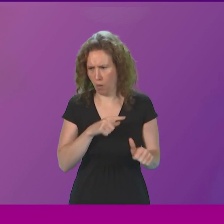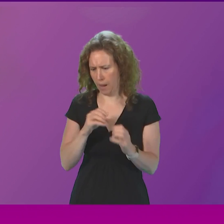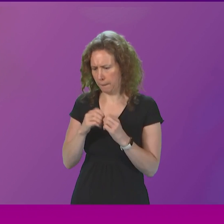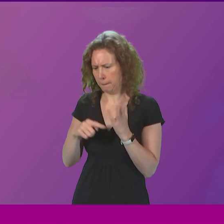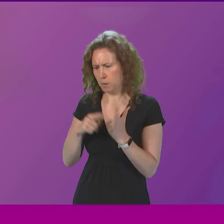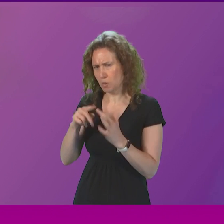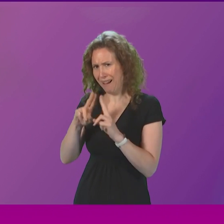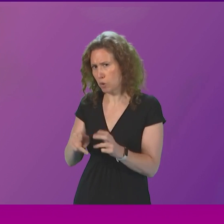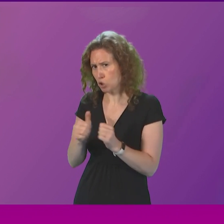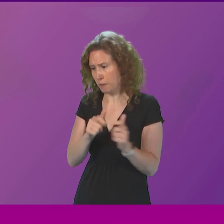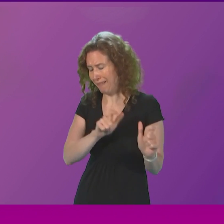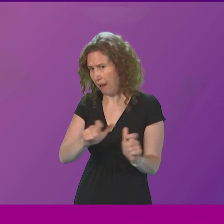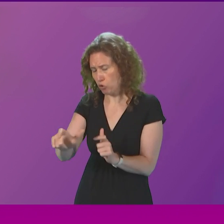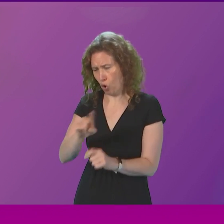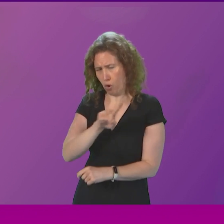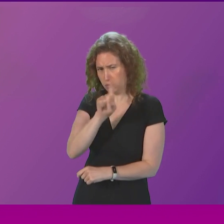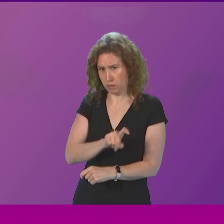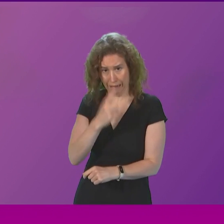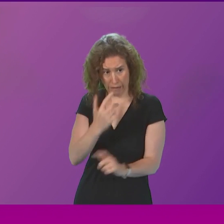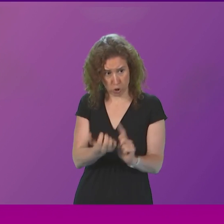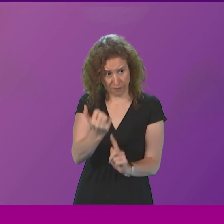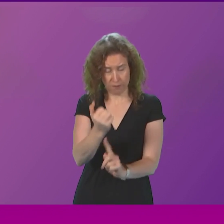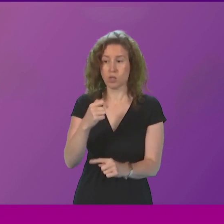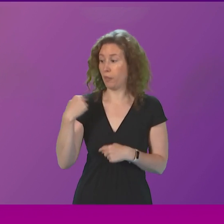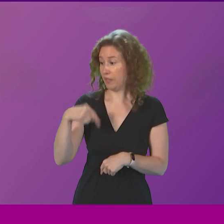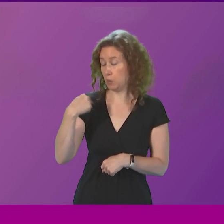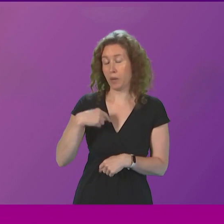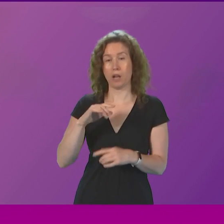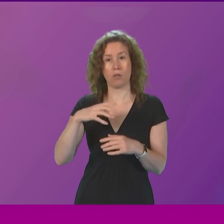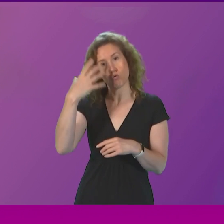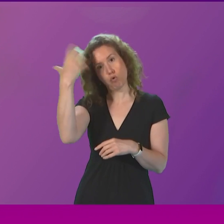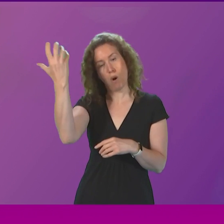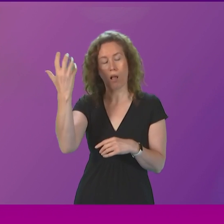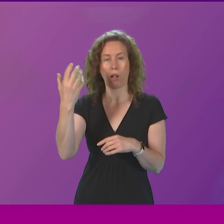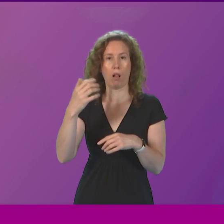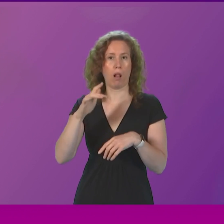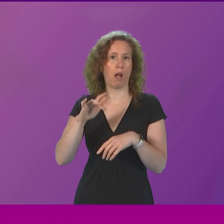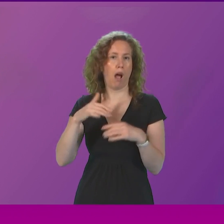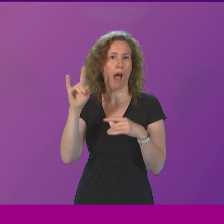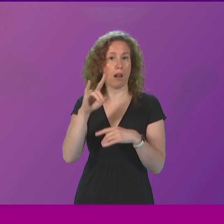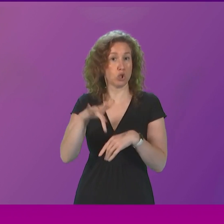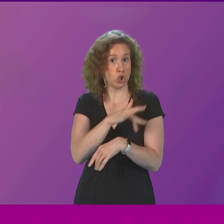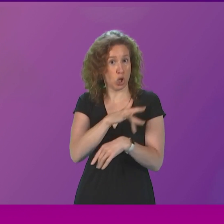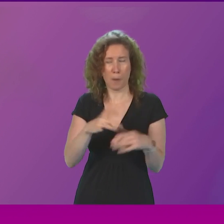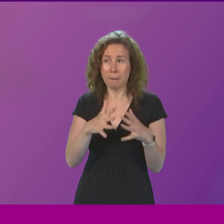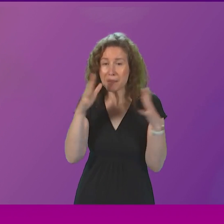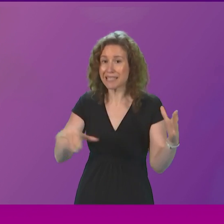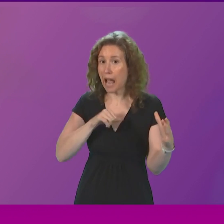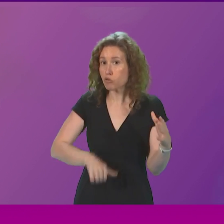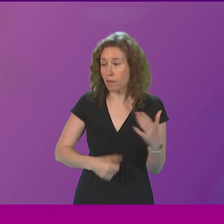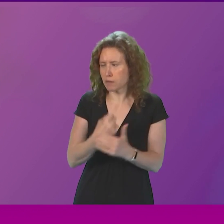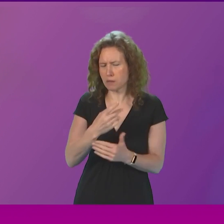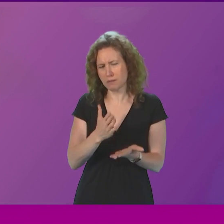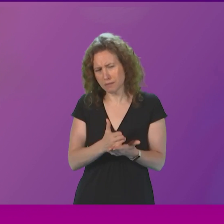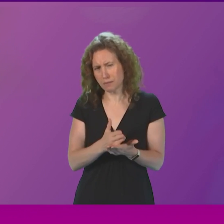agreement continues. So in the week of the Royal Highland Show, Scotland's biggest agricultural event, doesn't this show that the SNP